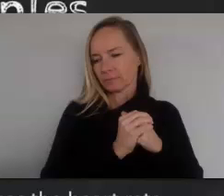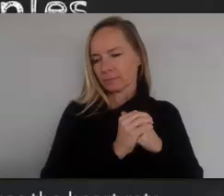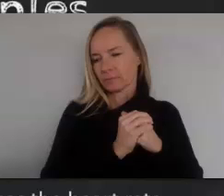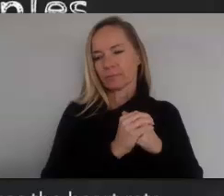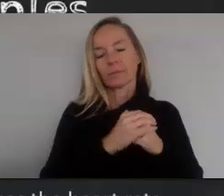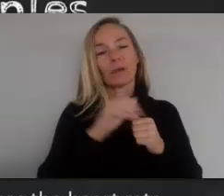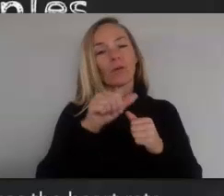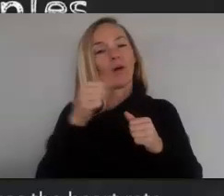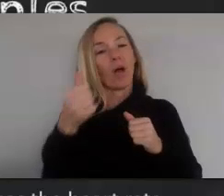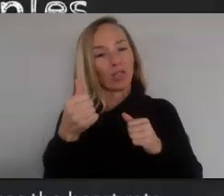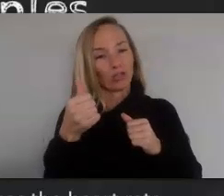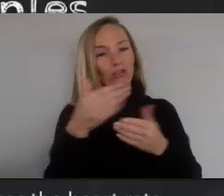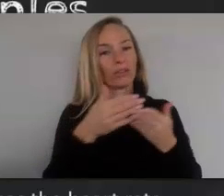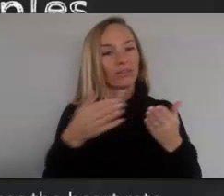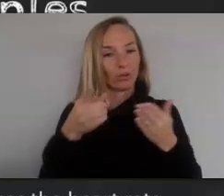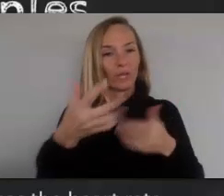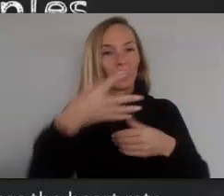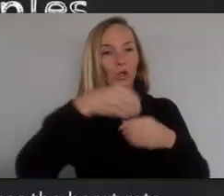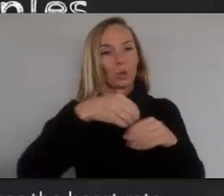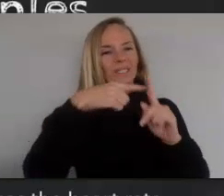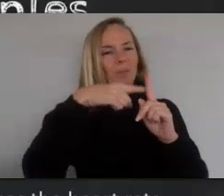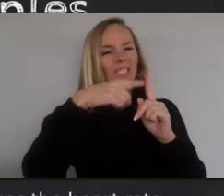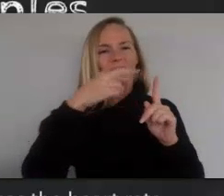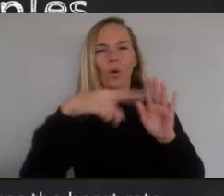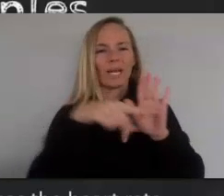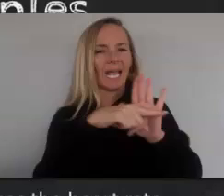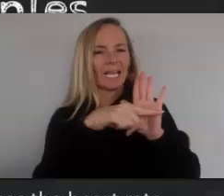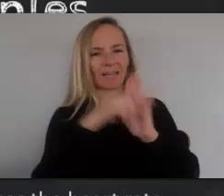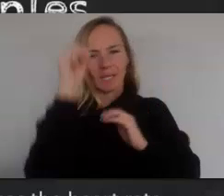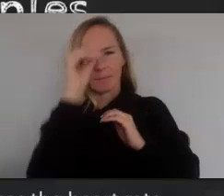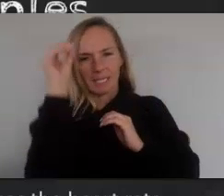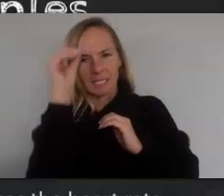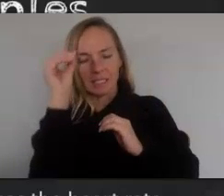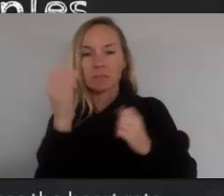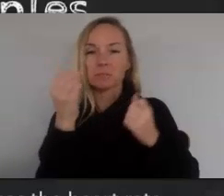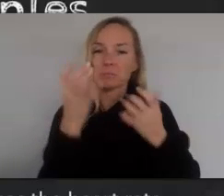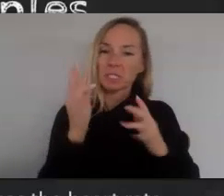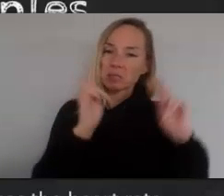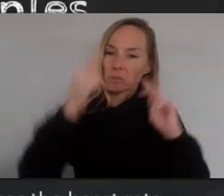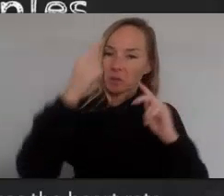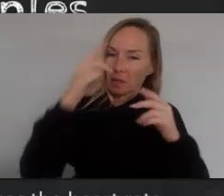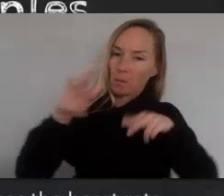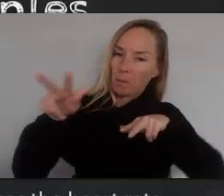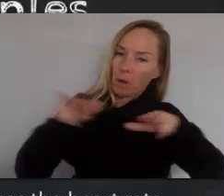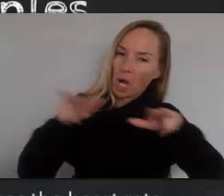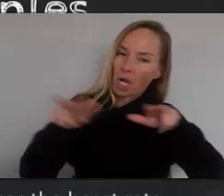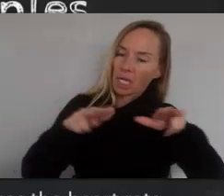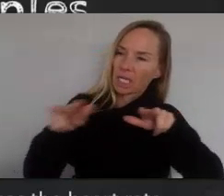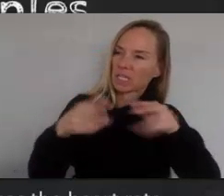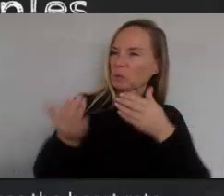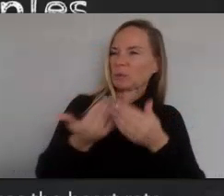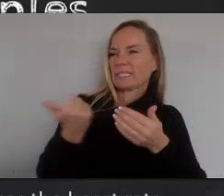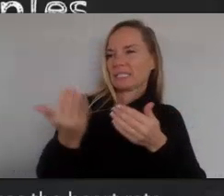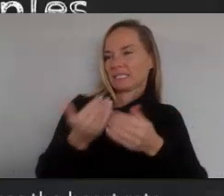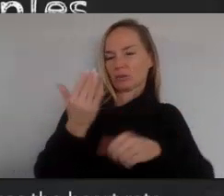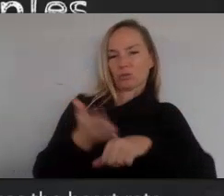negative opinions that people have about your topic. For example, many people view walking as too easy to improve health or